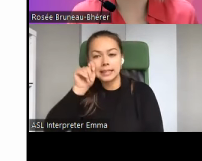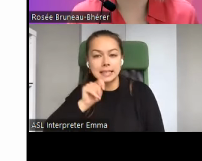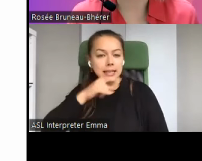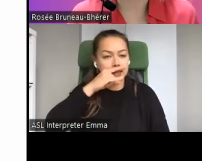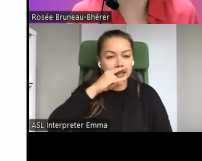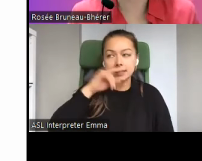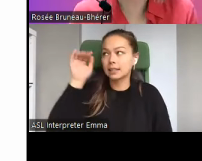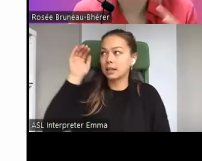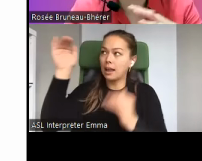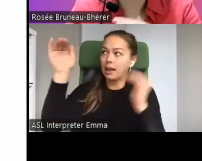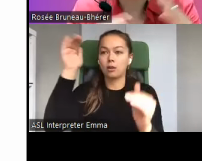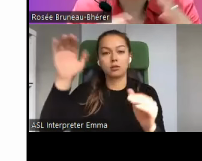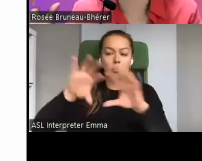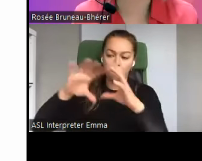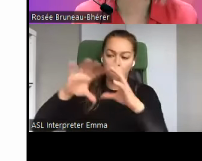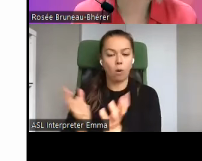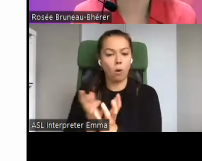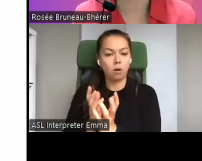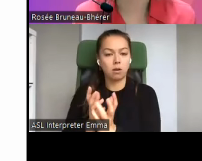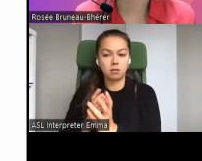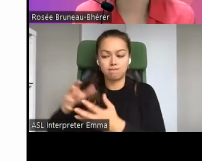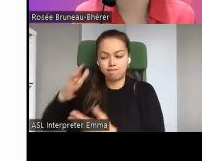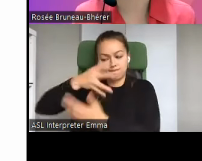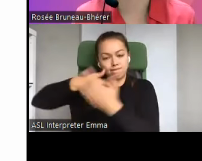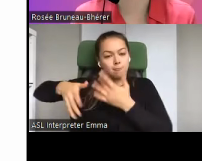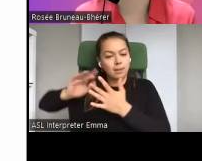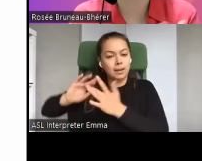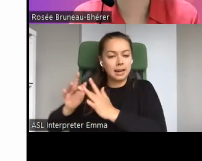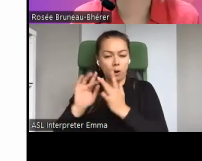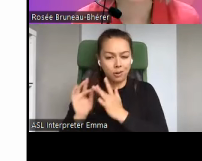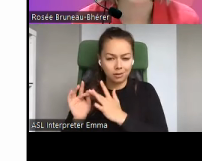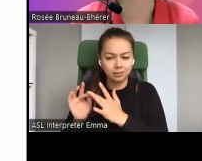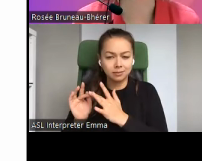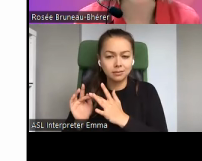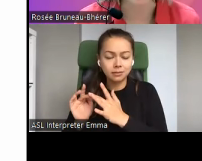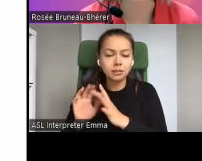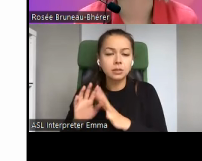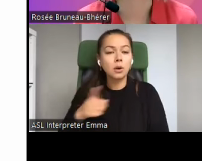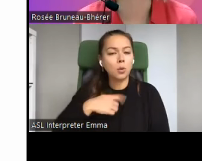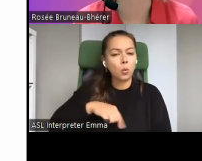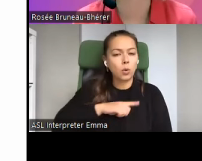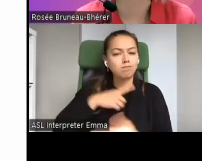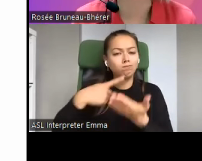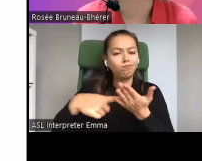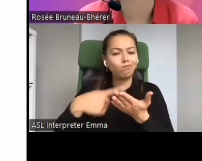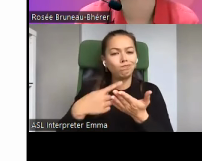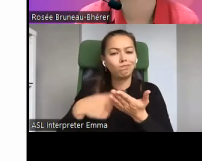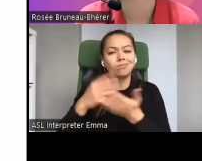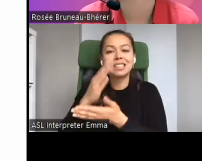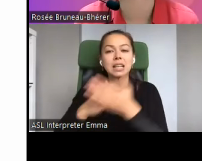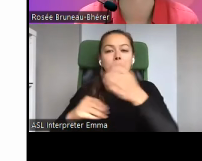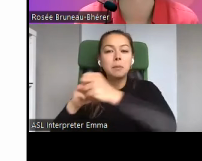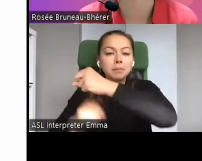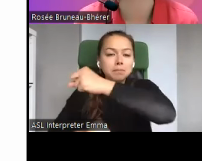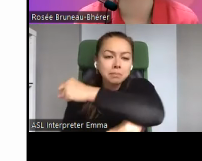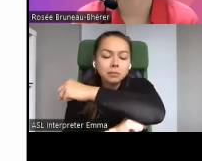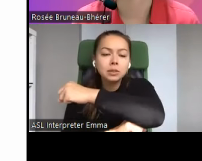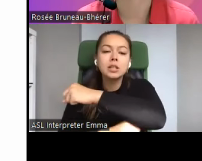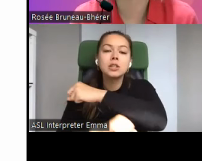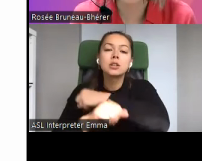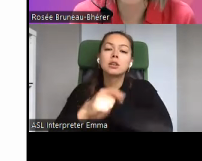there you go. We've covered some of the blocks. There could be so many other things that we could be adding